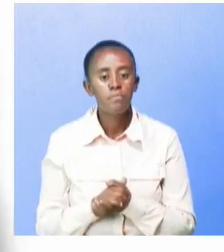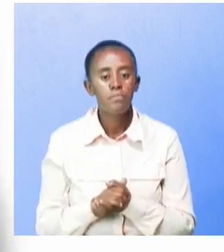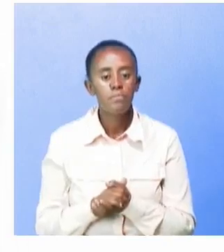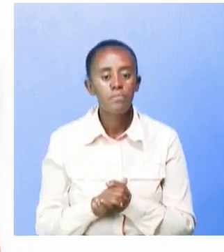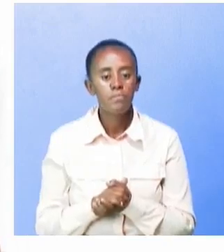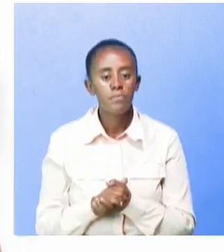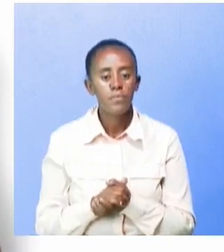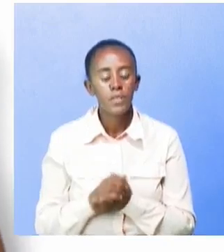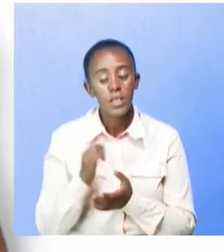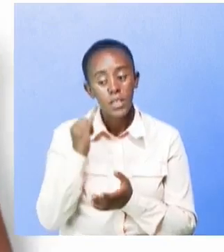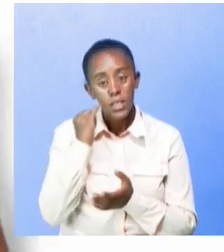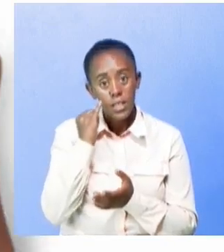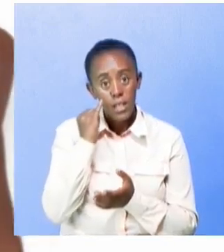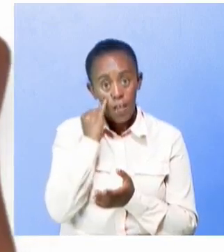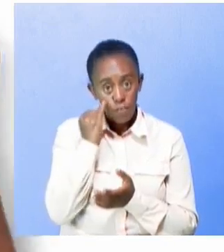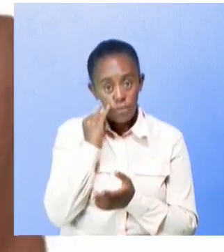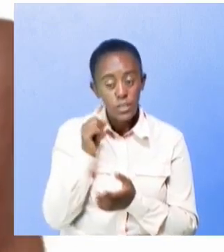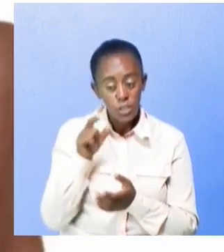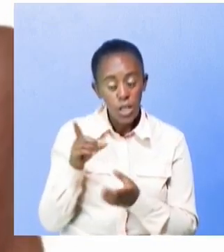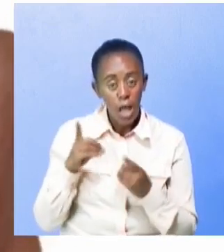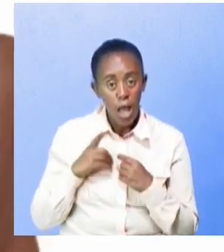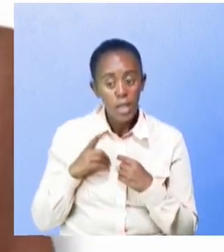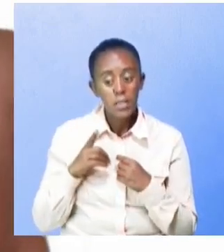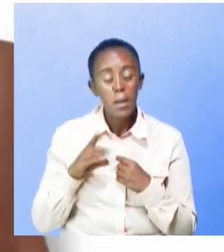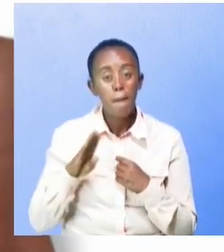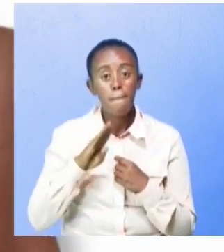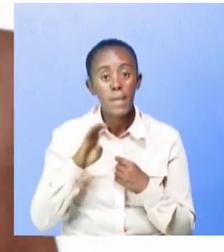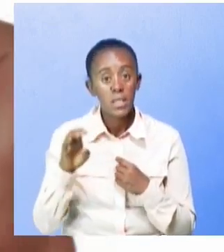if she had been here,